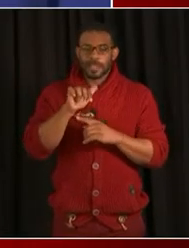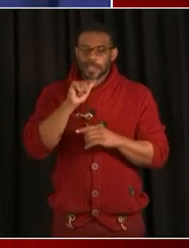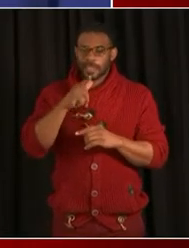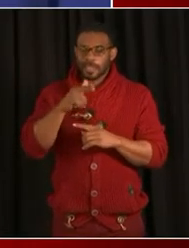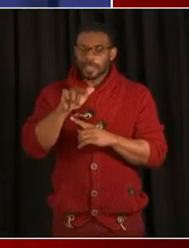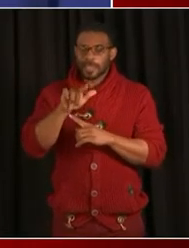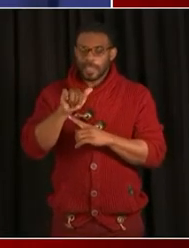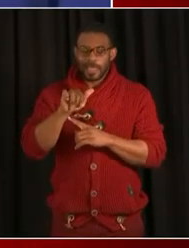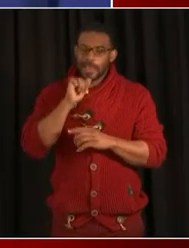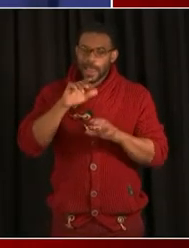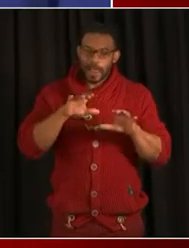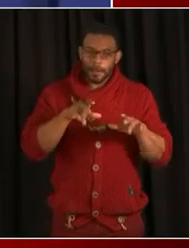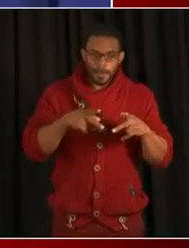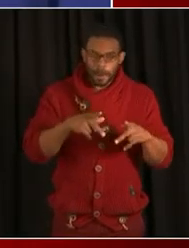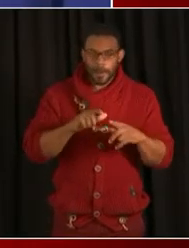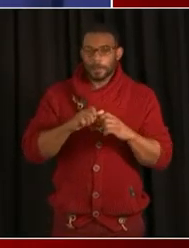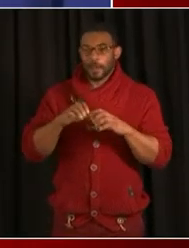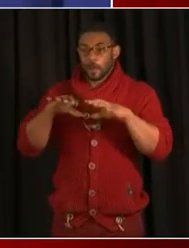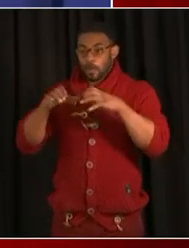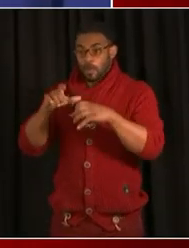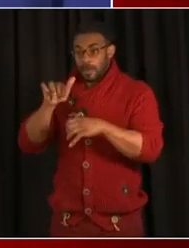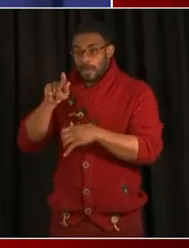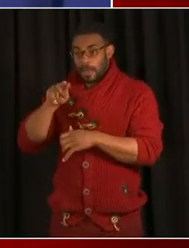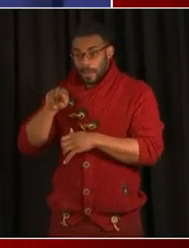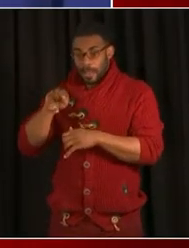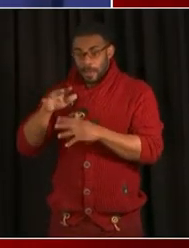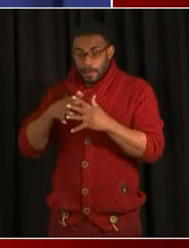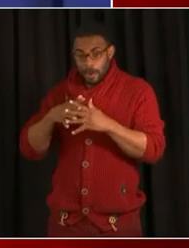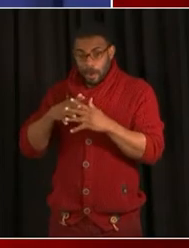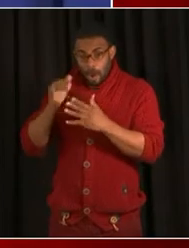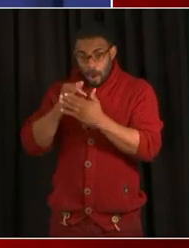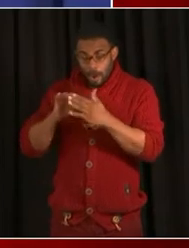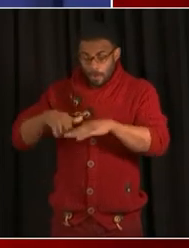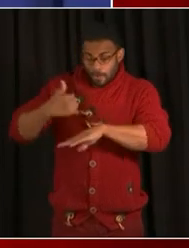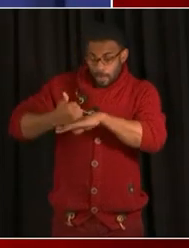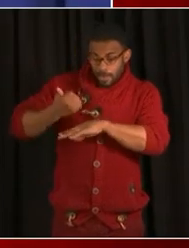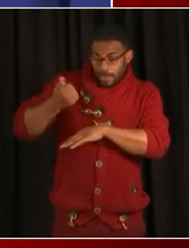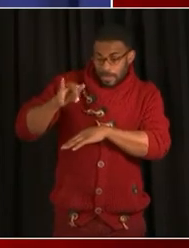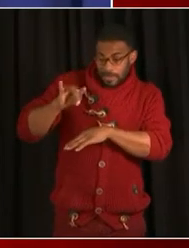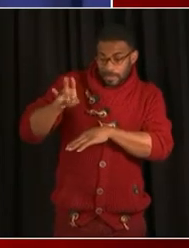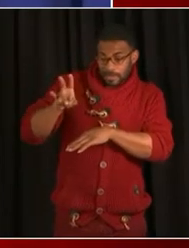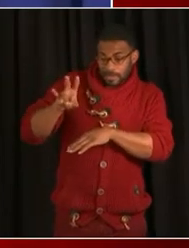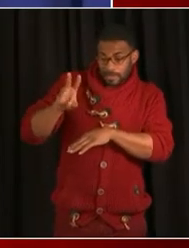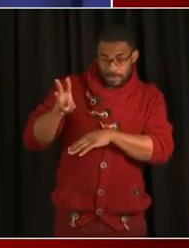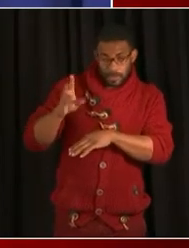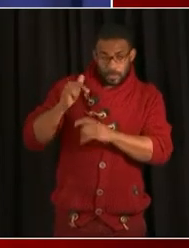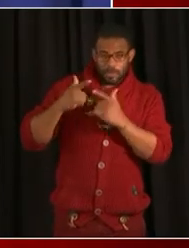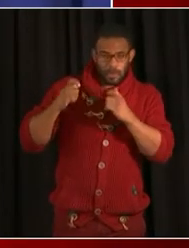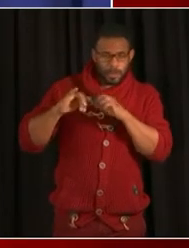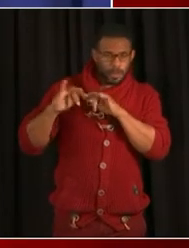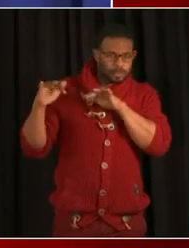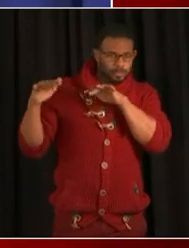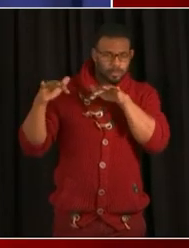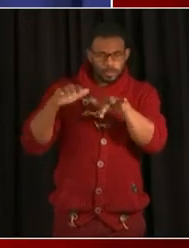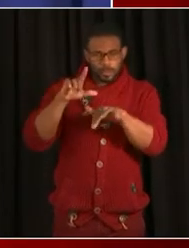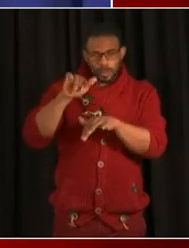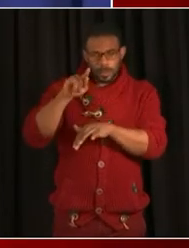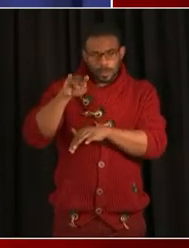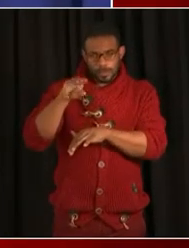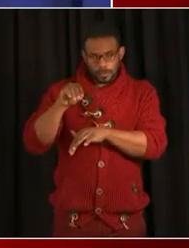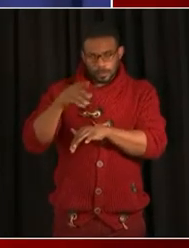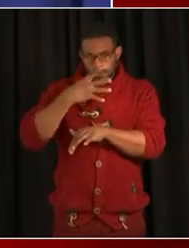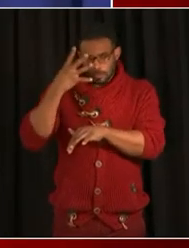de Artistas Latinoamericanos, a group of Latin American artists founded in 1976 with the first big wave of